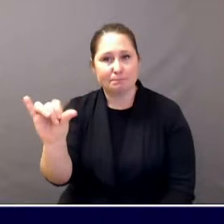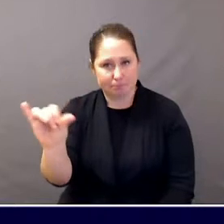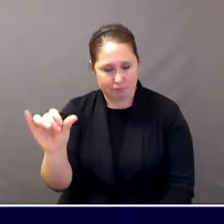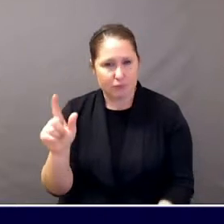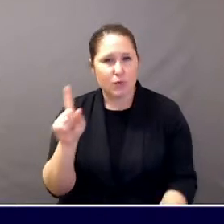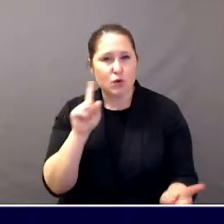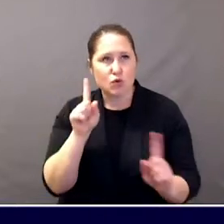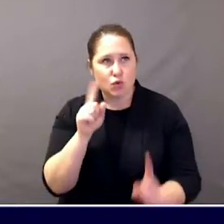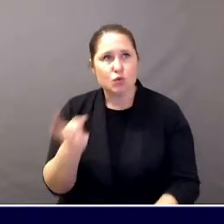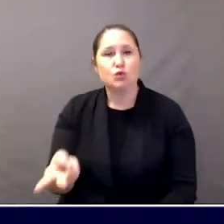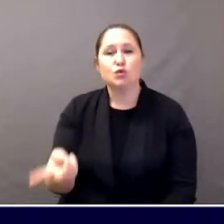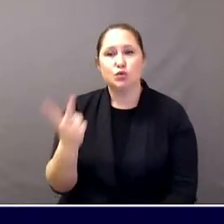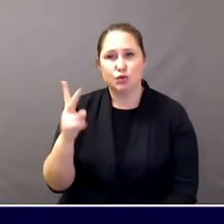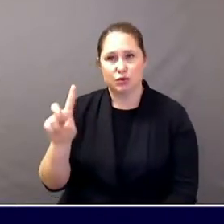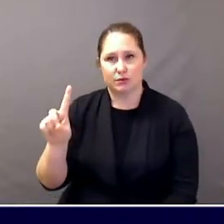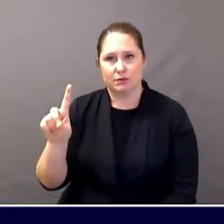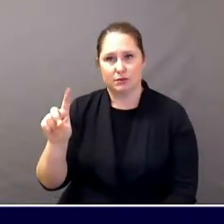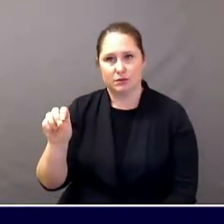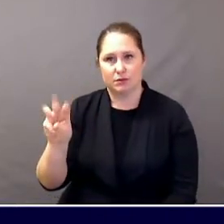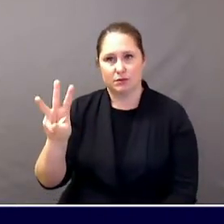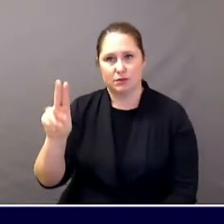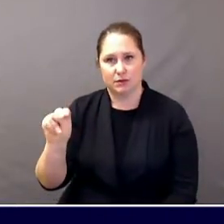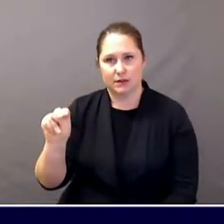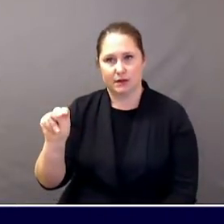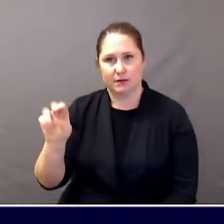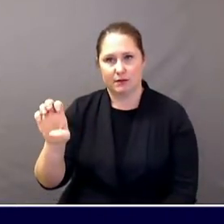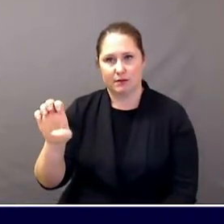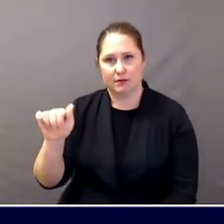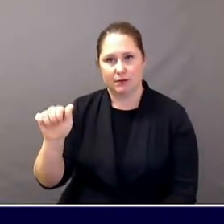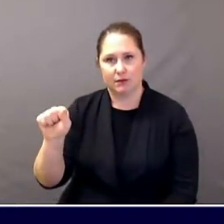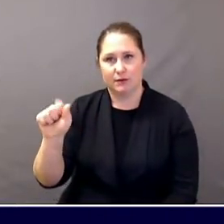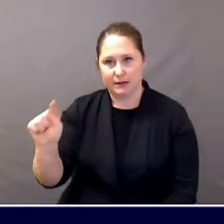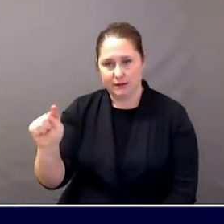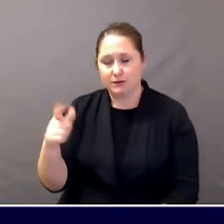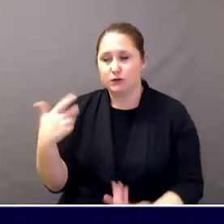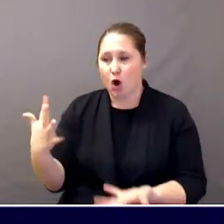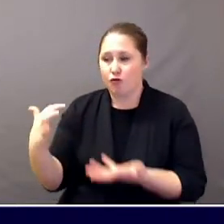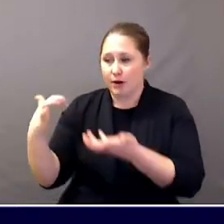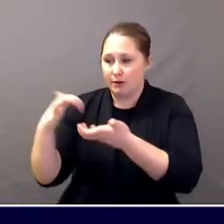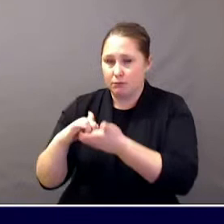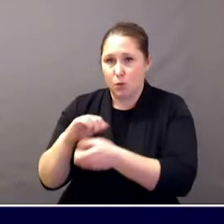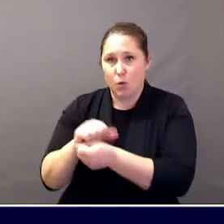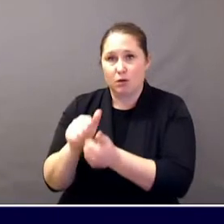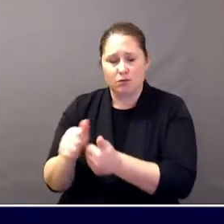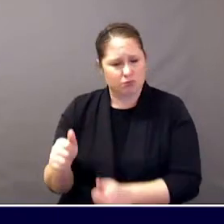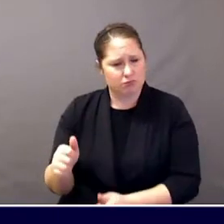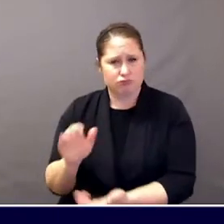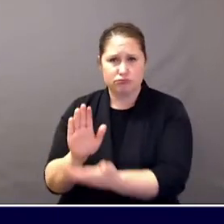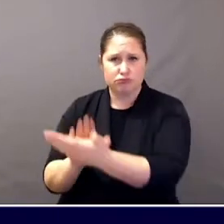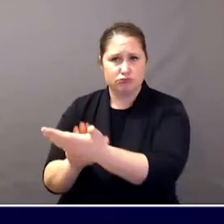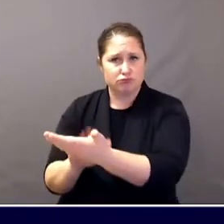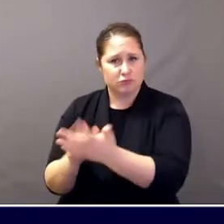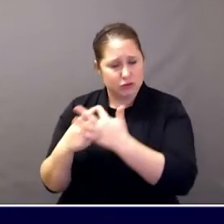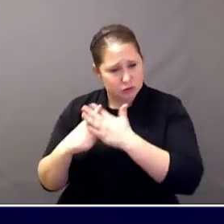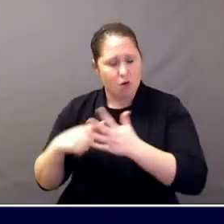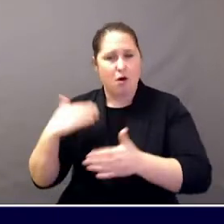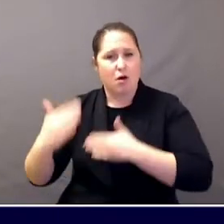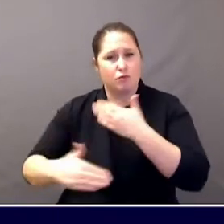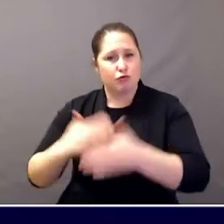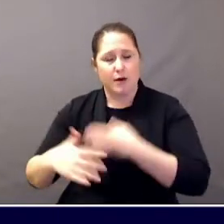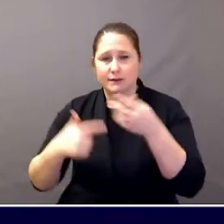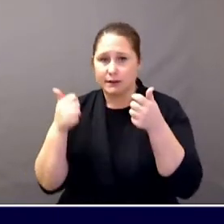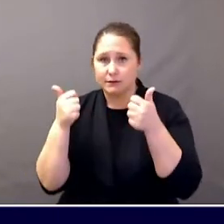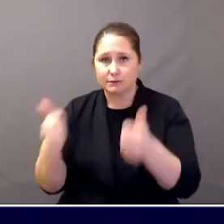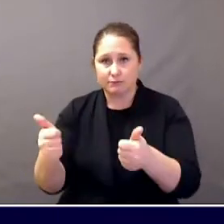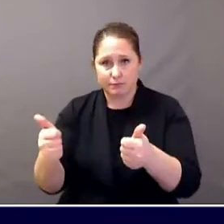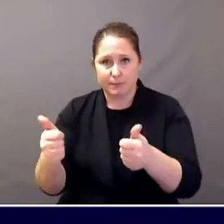2 down east. So we are working with them. We commend them for taking that initiative to start that process. Now